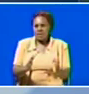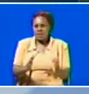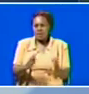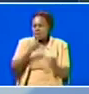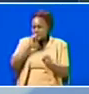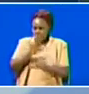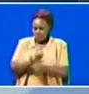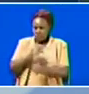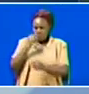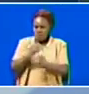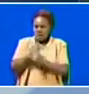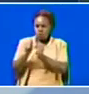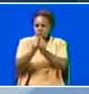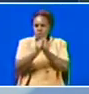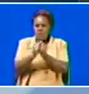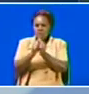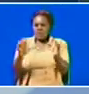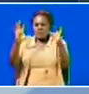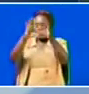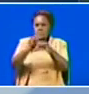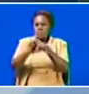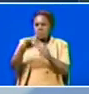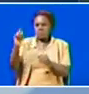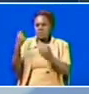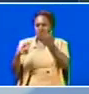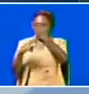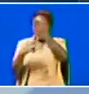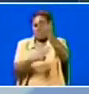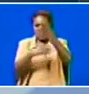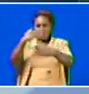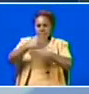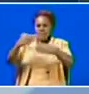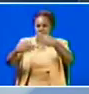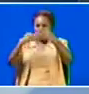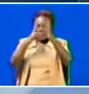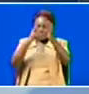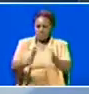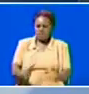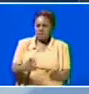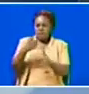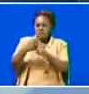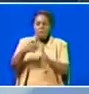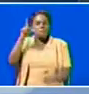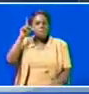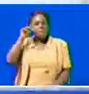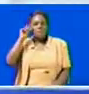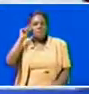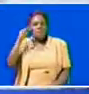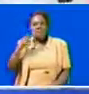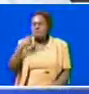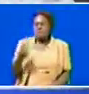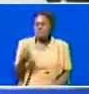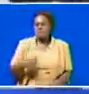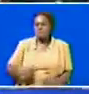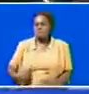work together in uniting Kenyans and building bridges. Our regional reporter Francis Mtalaki reports from Mombasa.